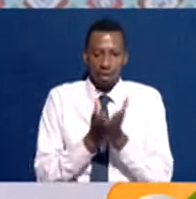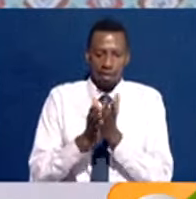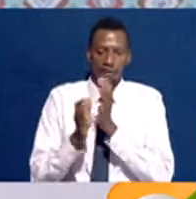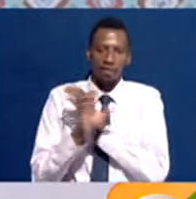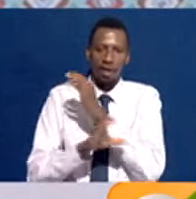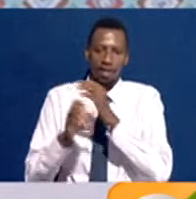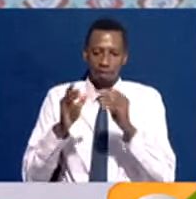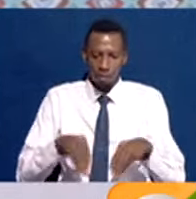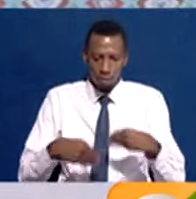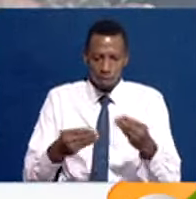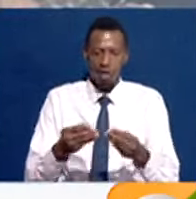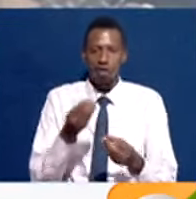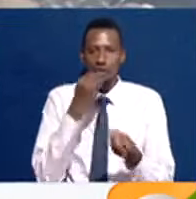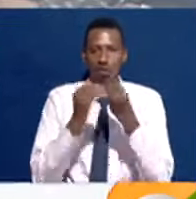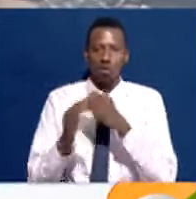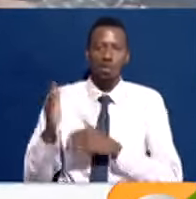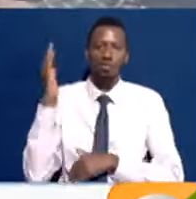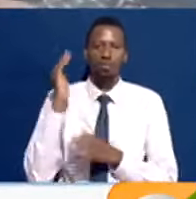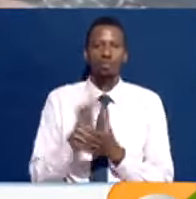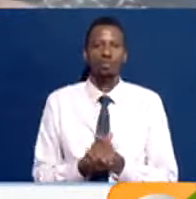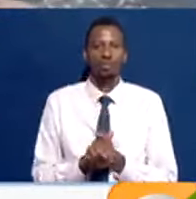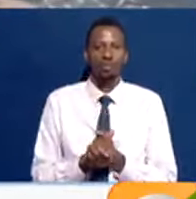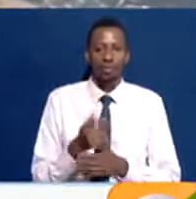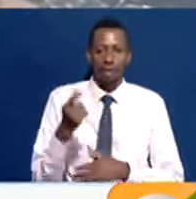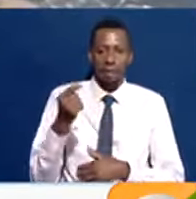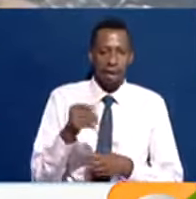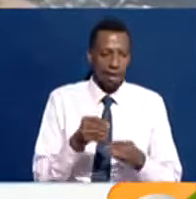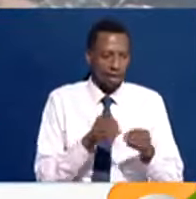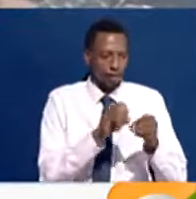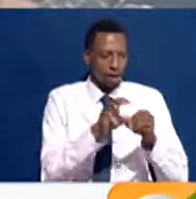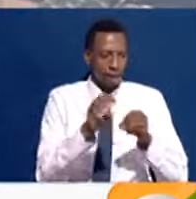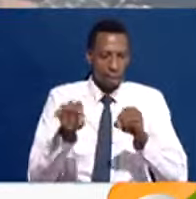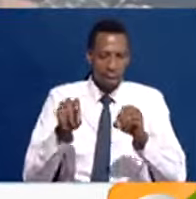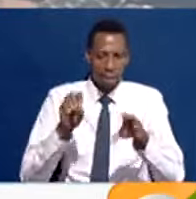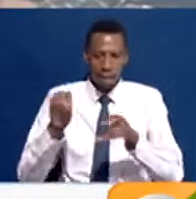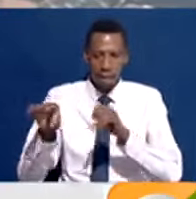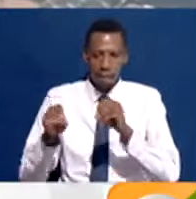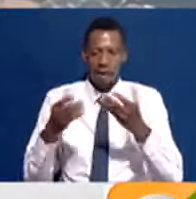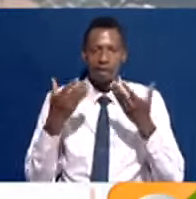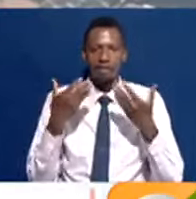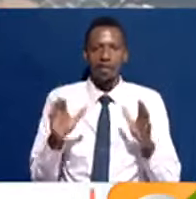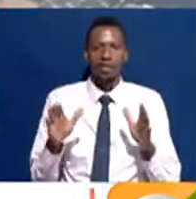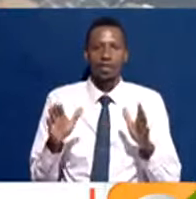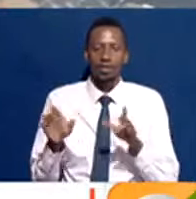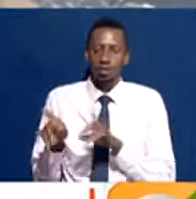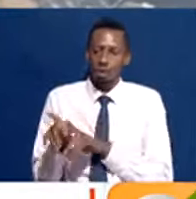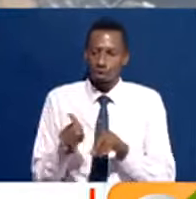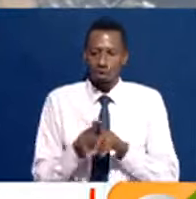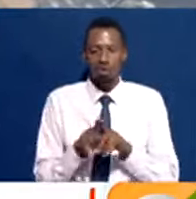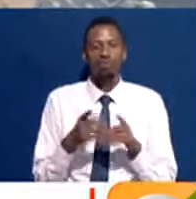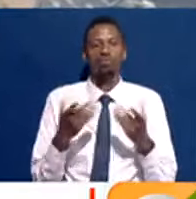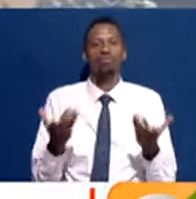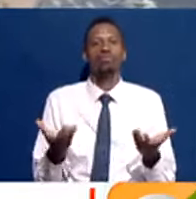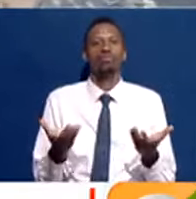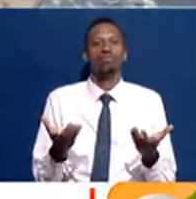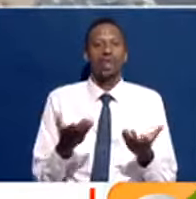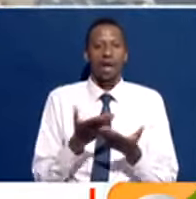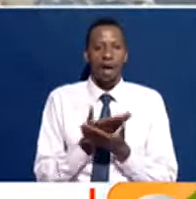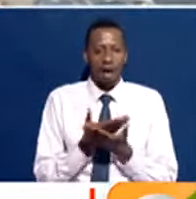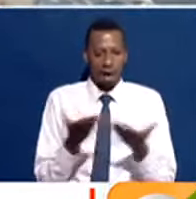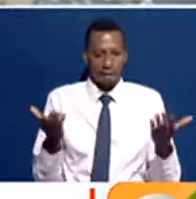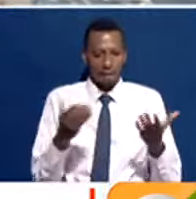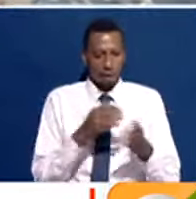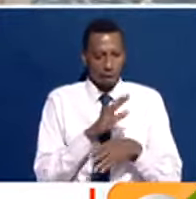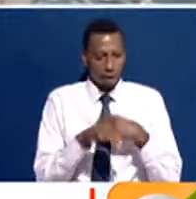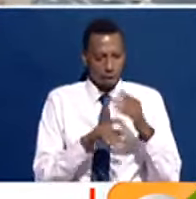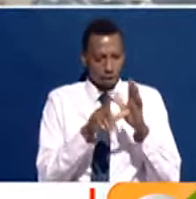terms of providing food security. Money has been dispersed, and also our reflows have been dispersed. So we have all of these loans that are coming,